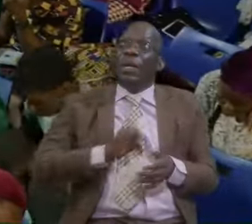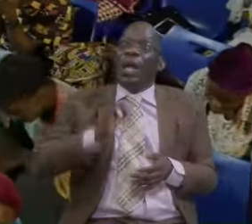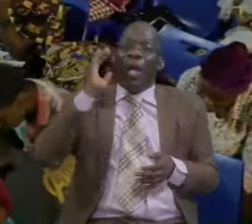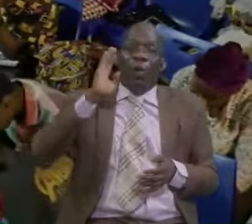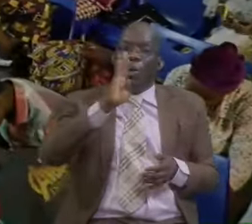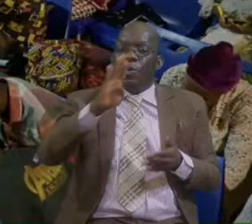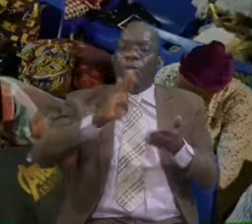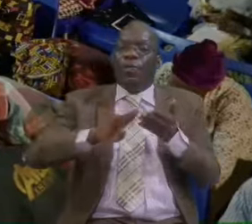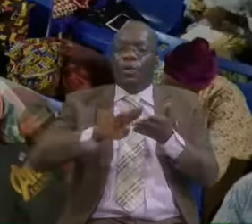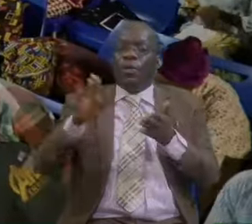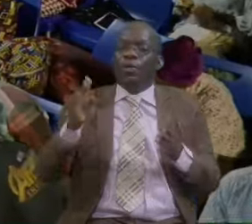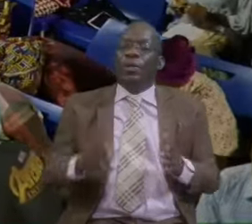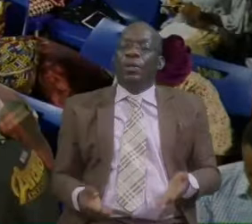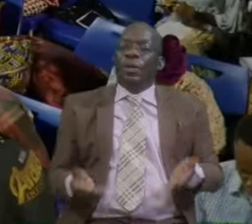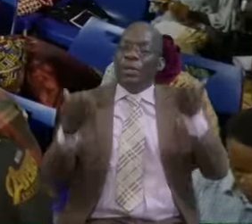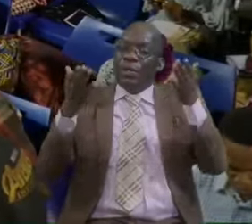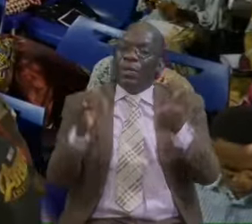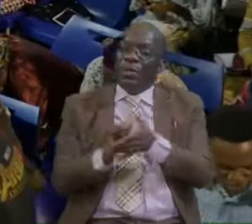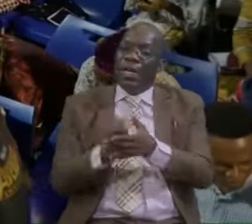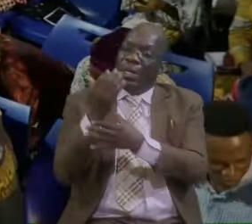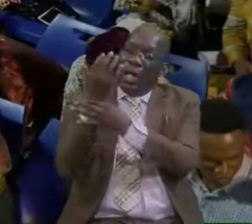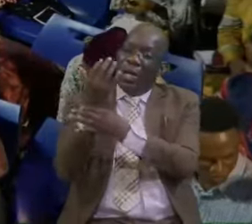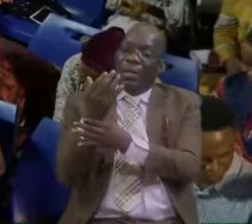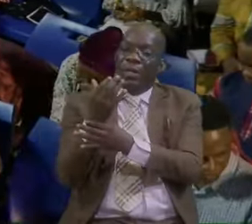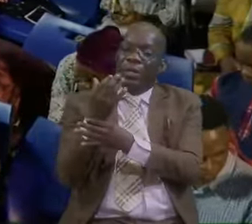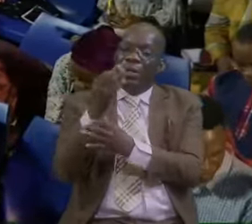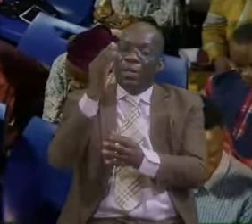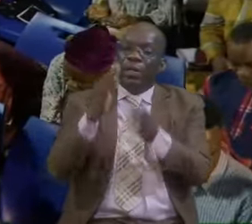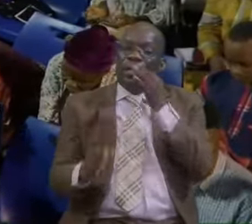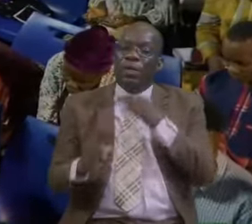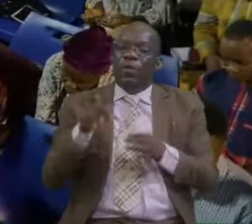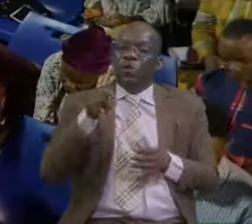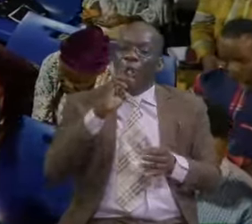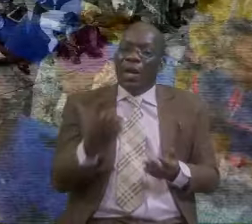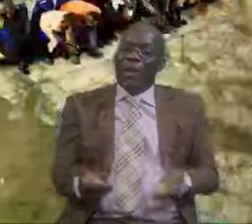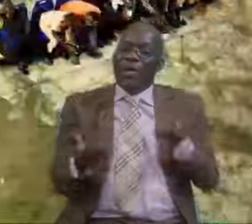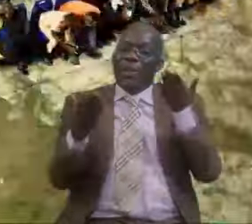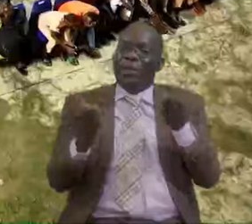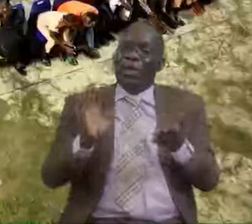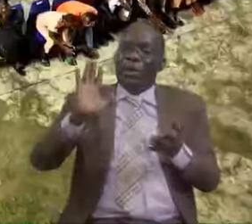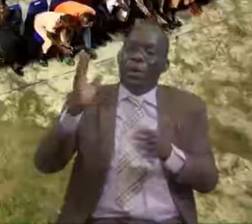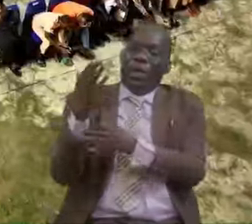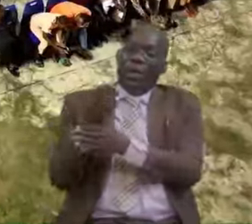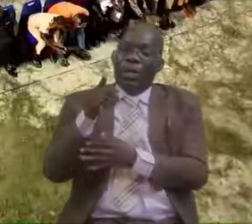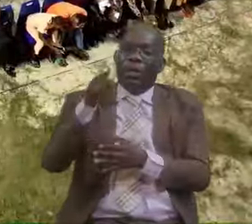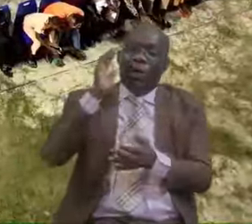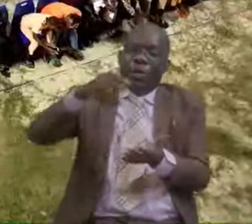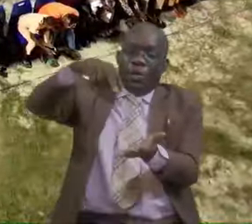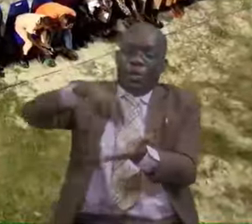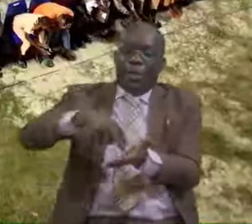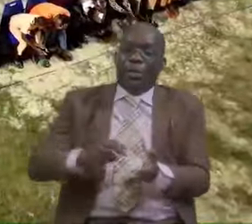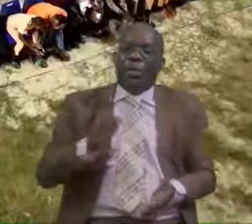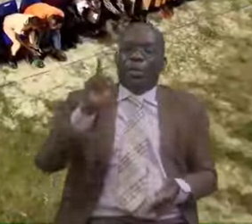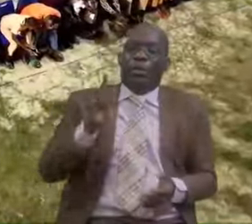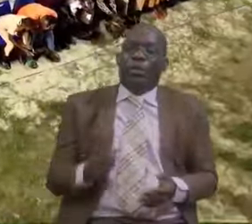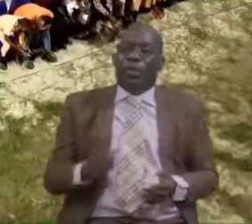forgiven. Raise up that hand. If you are raising up your hand, you will stand up. God bless you there. Thank you. God